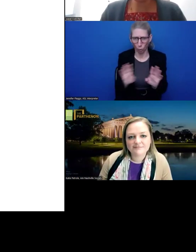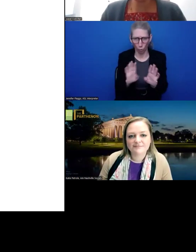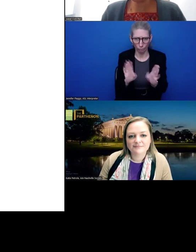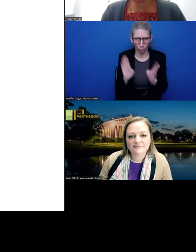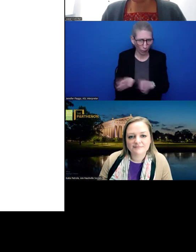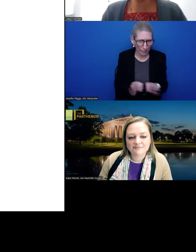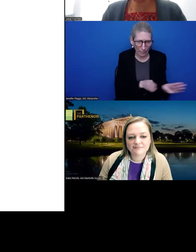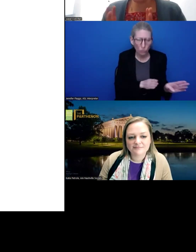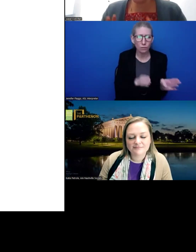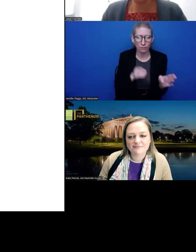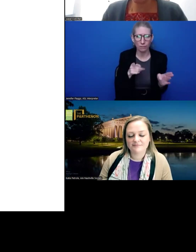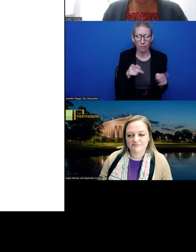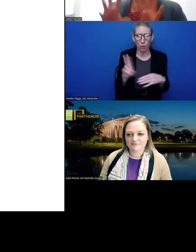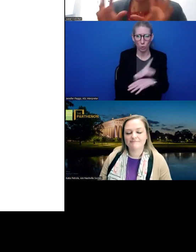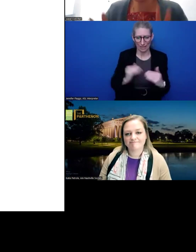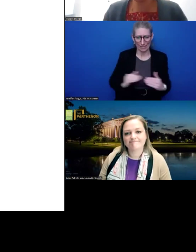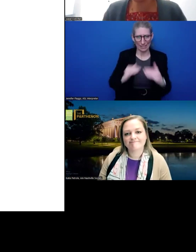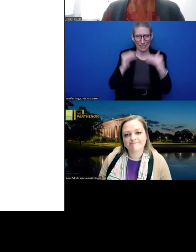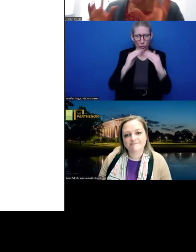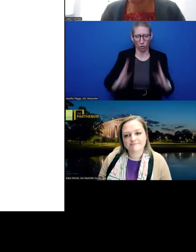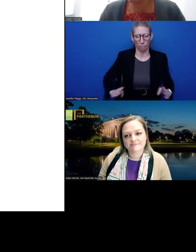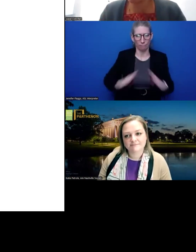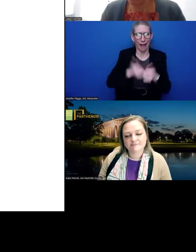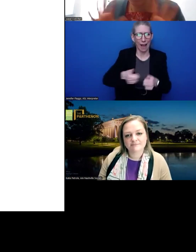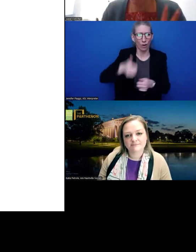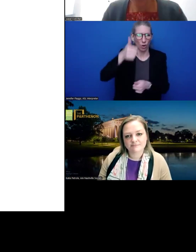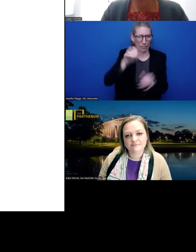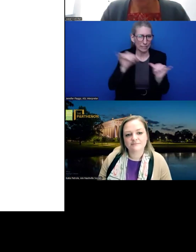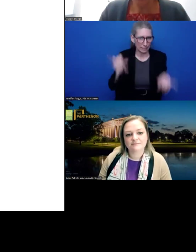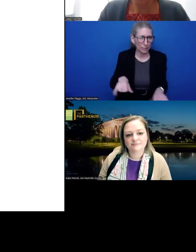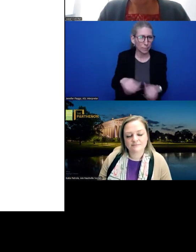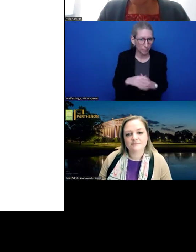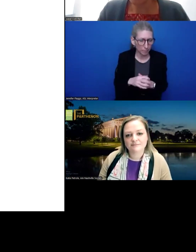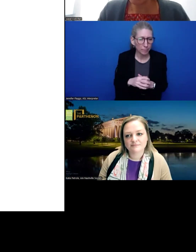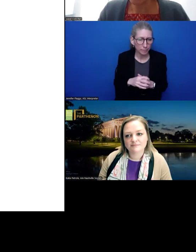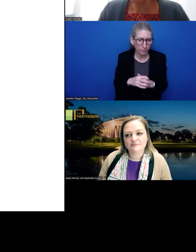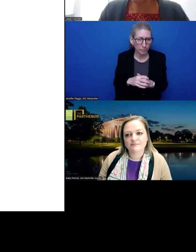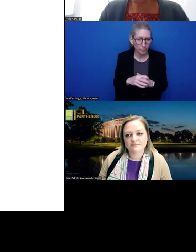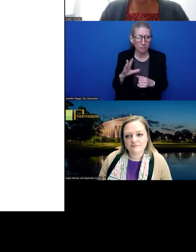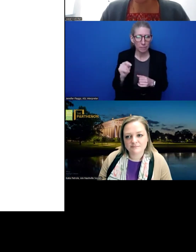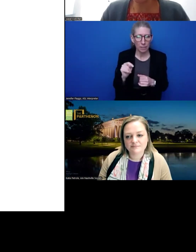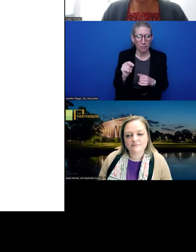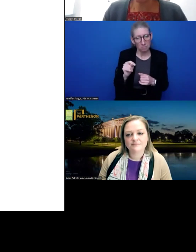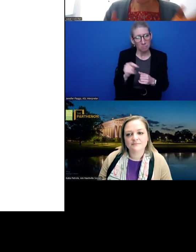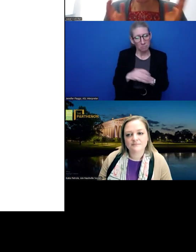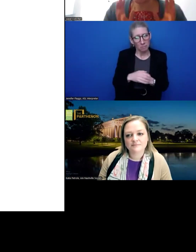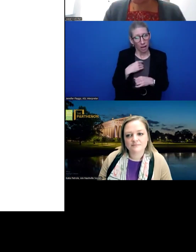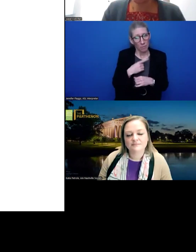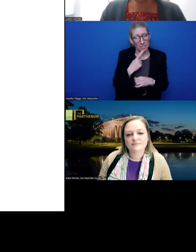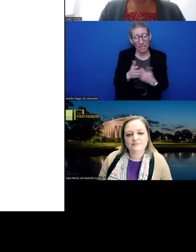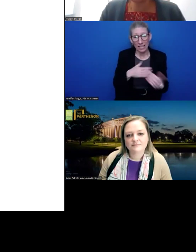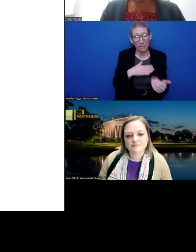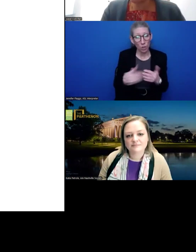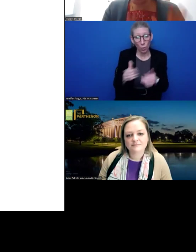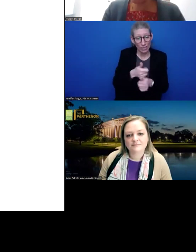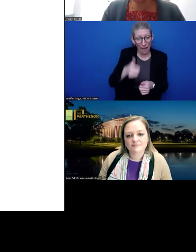organization that use this tier system or hierarchical order. But I will say that even though it's